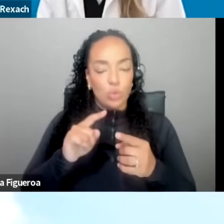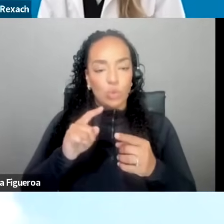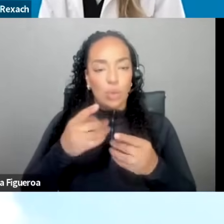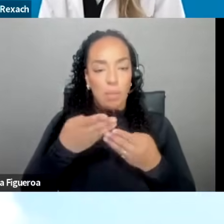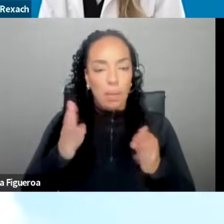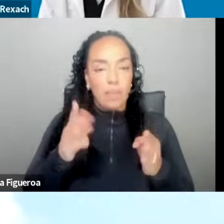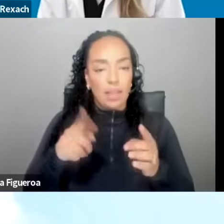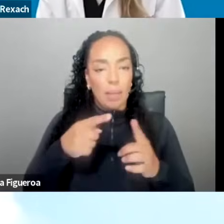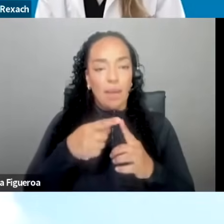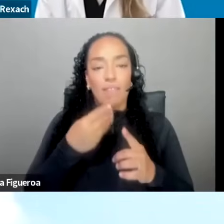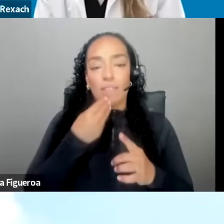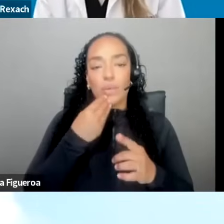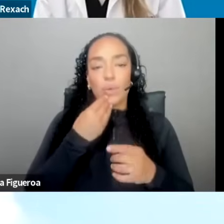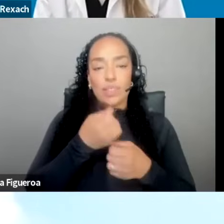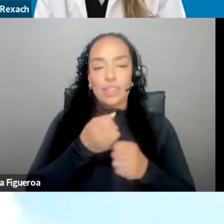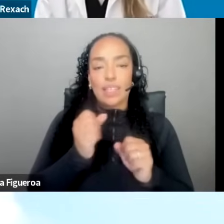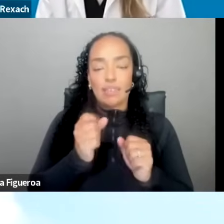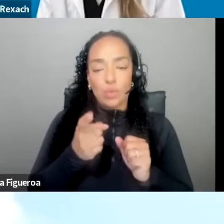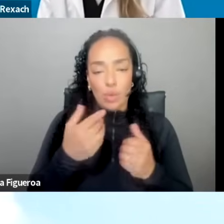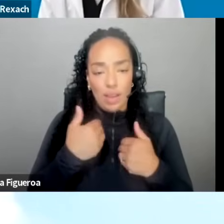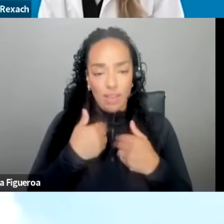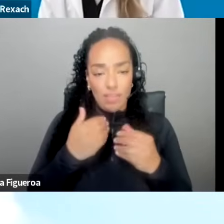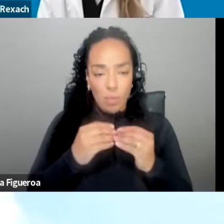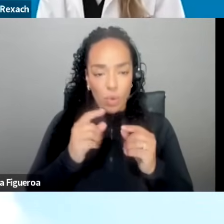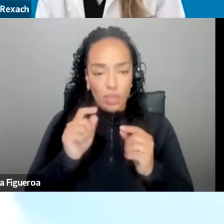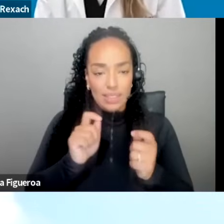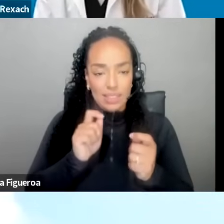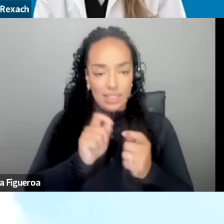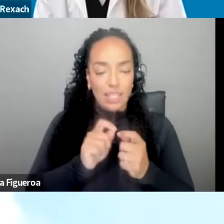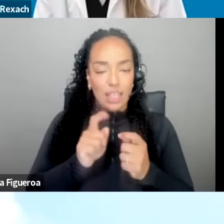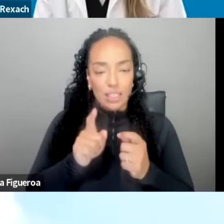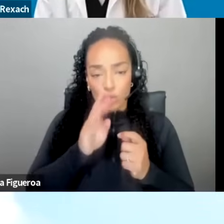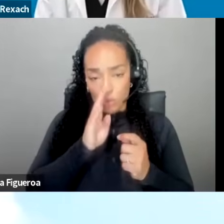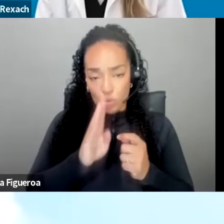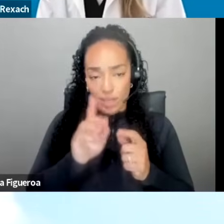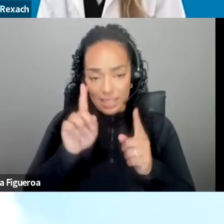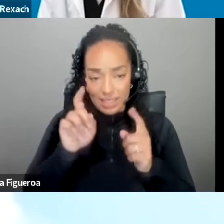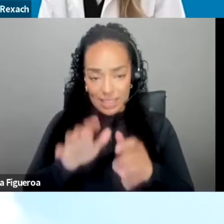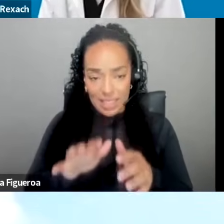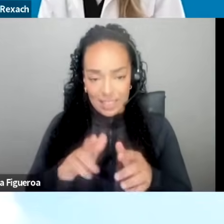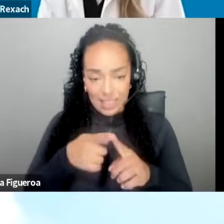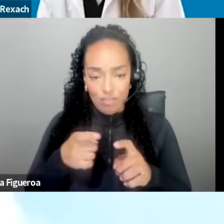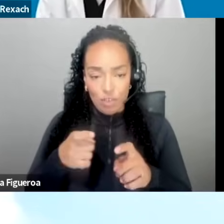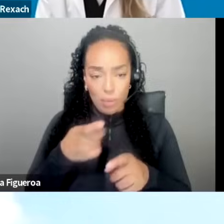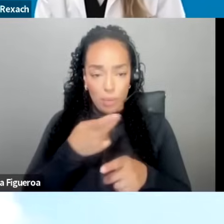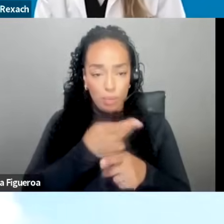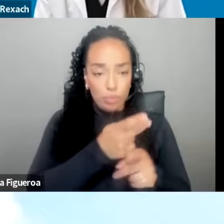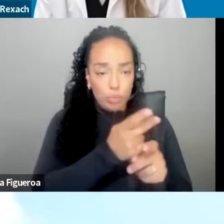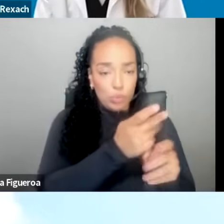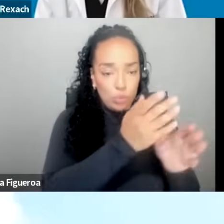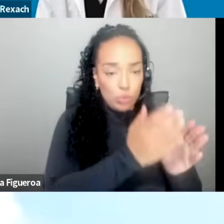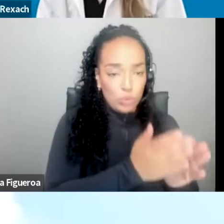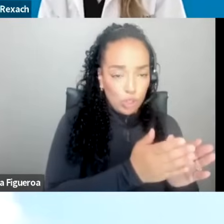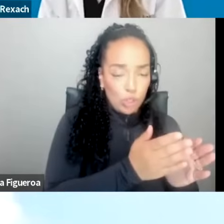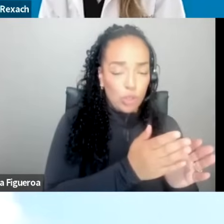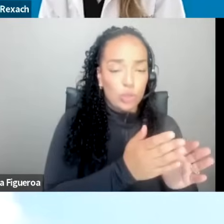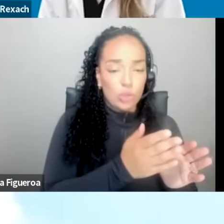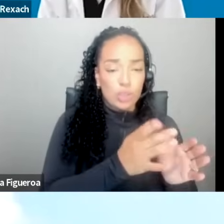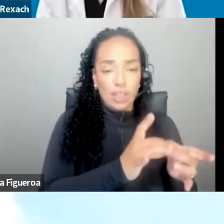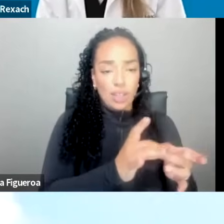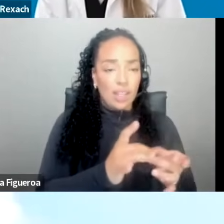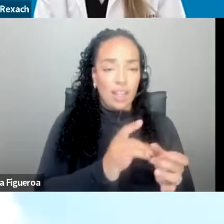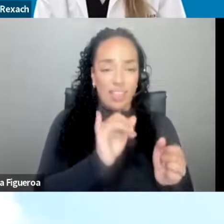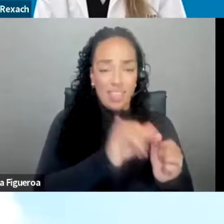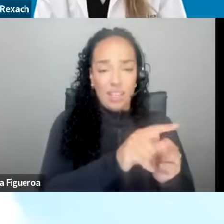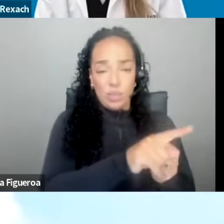wonder, do you have any more details? Was this directed testing from producers that were somehow linked to where these outbreaks were